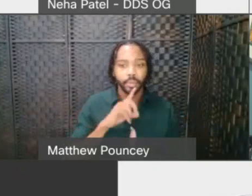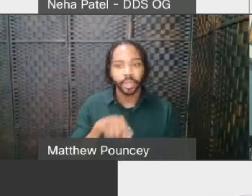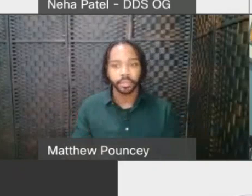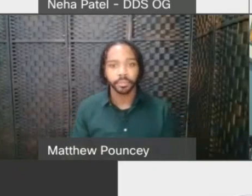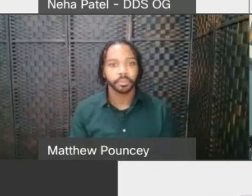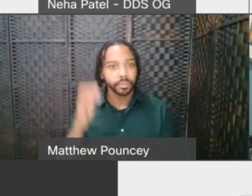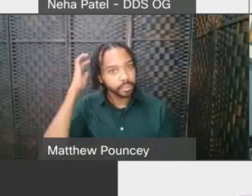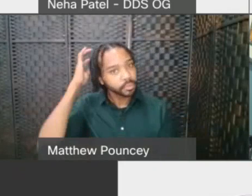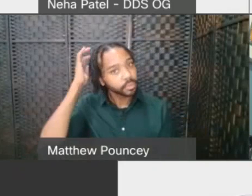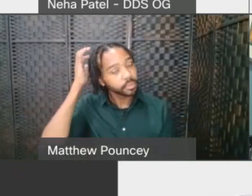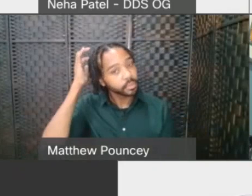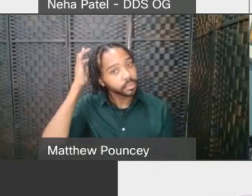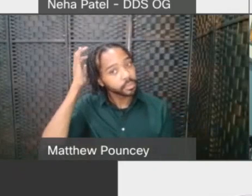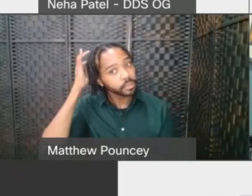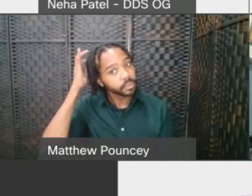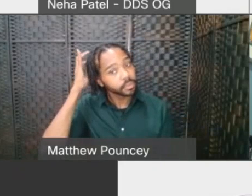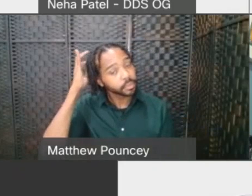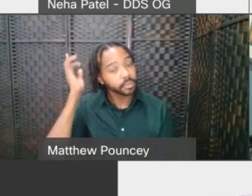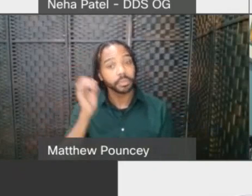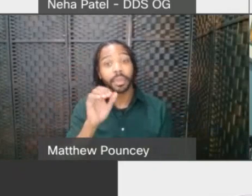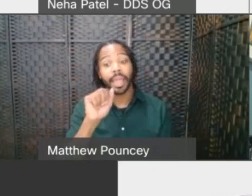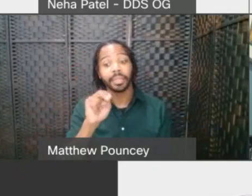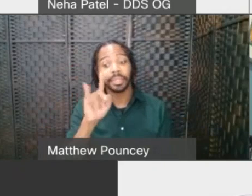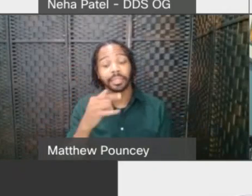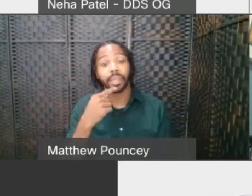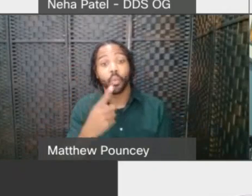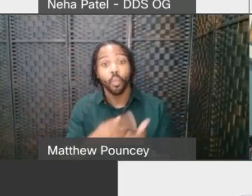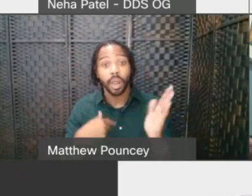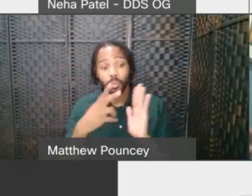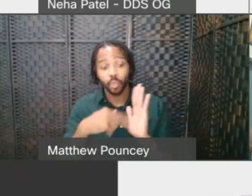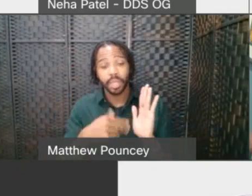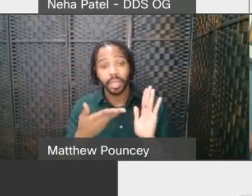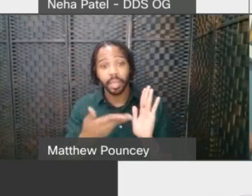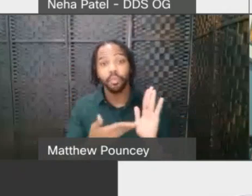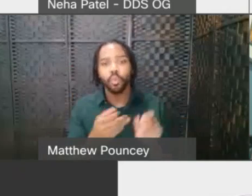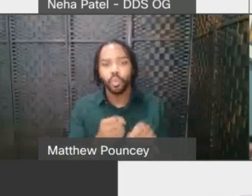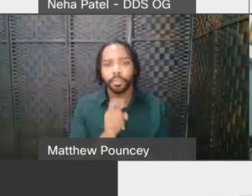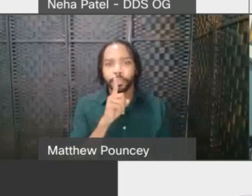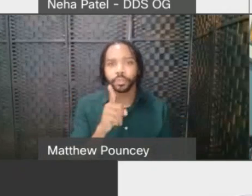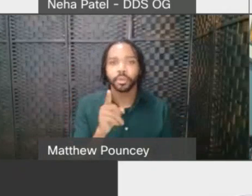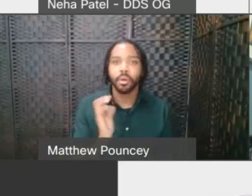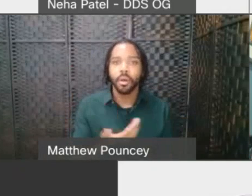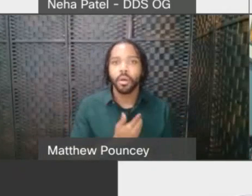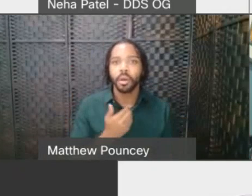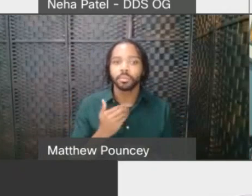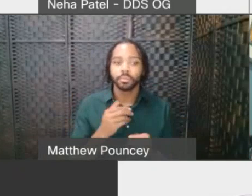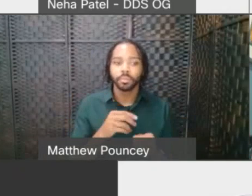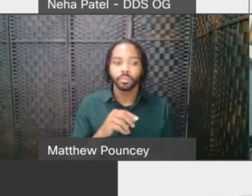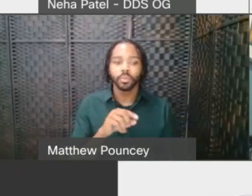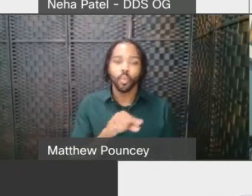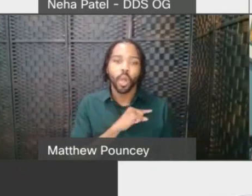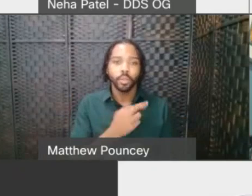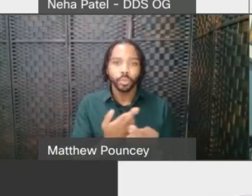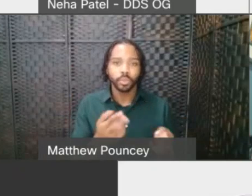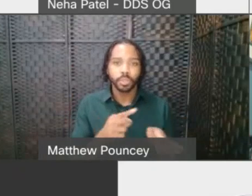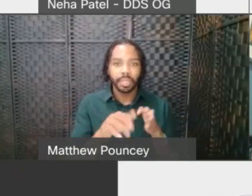And based on what I'm reading here, we will make sure that our quality resource specialists are provided the